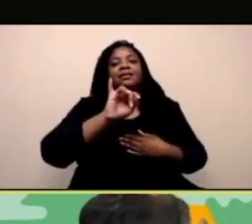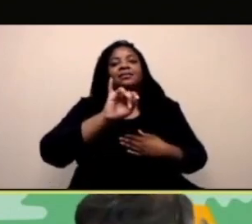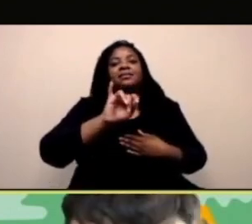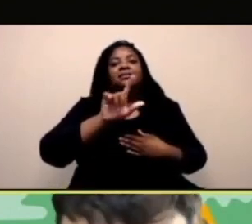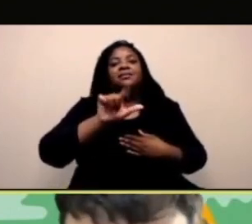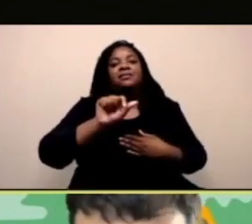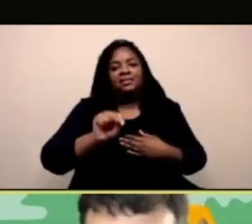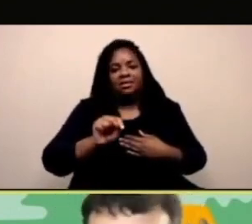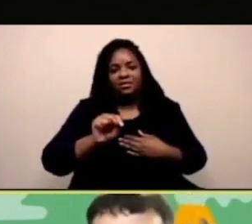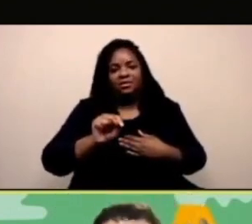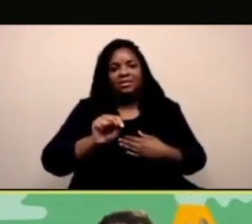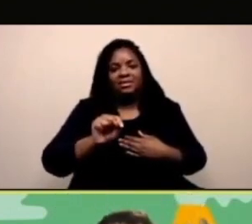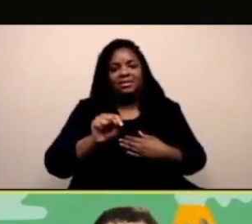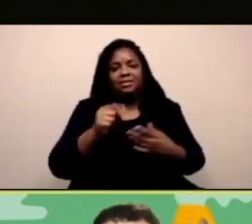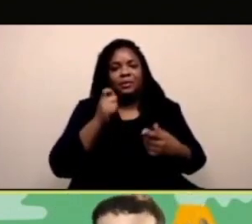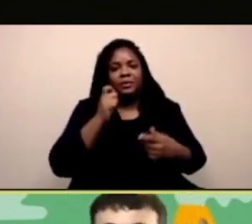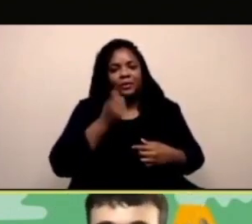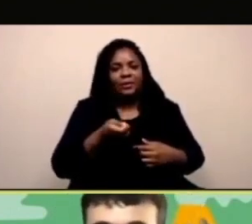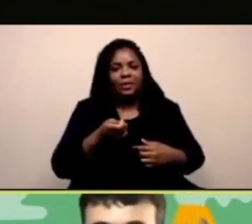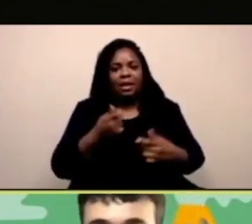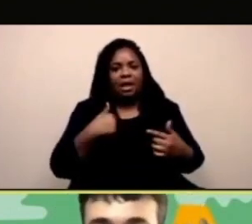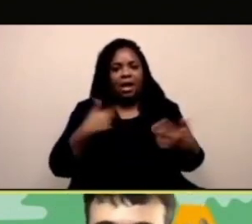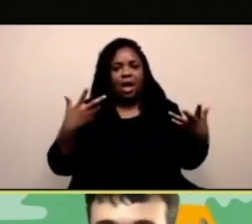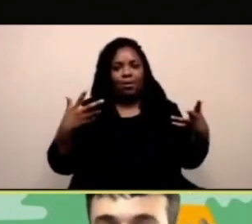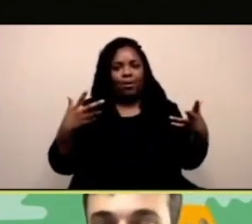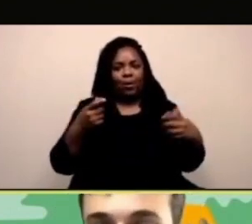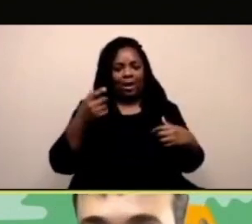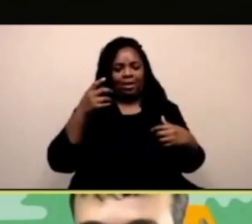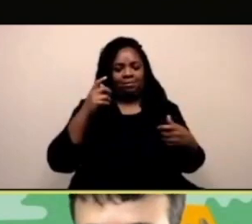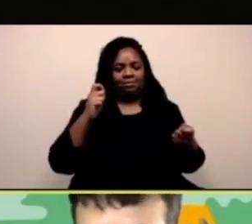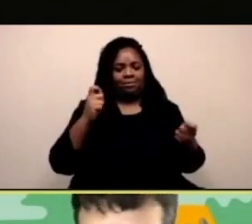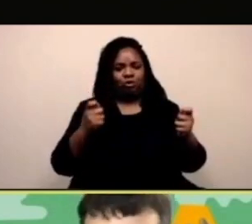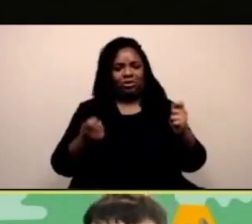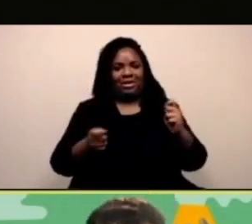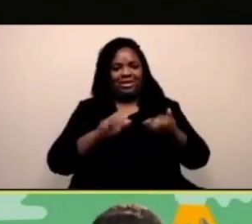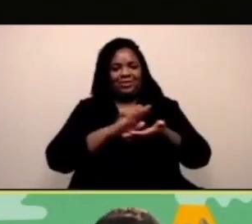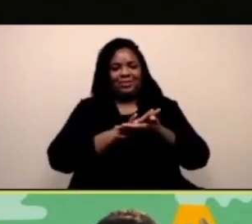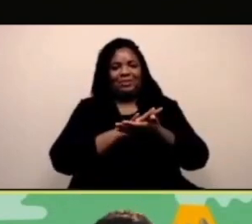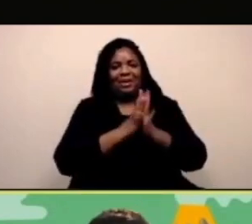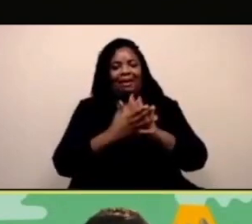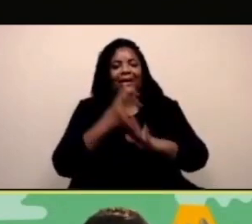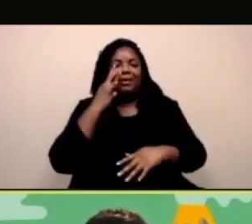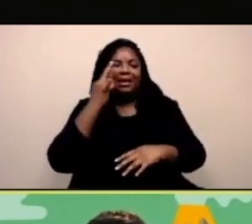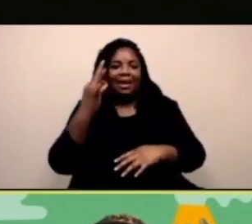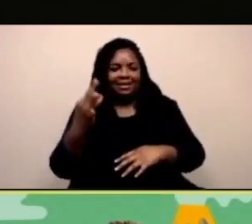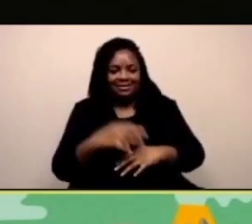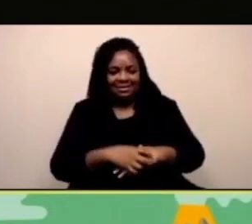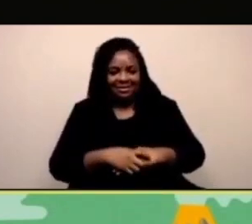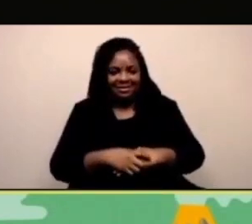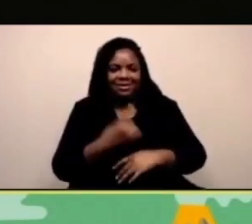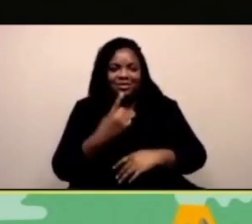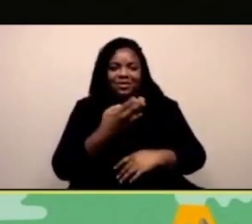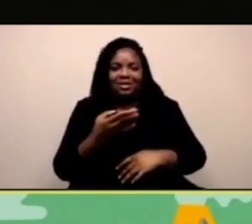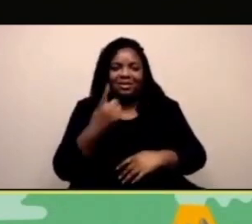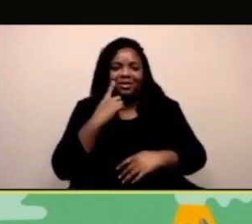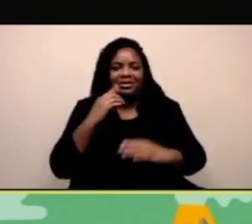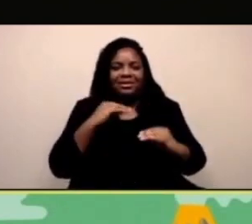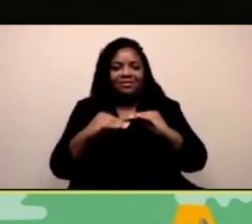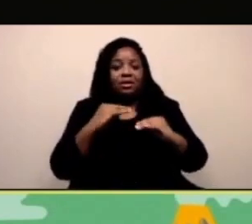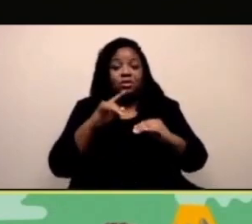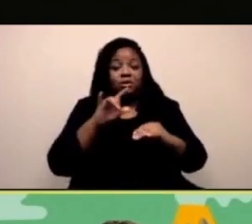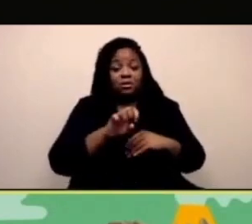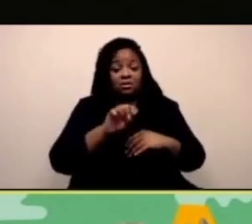Cool. So I'm already like a little bit of a creature. Now there's one more thing that we can fix, which is you can see as I get further